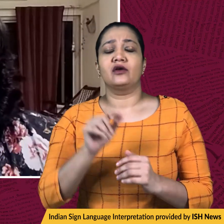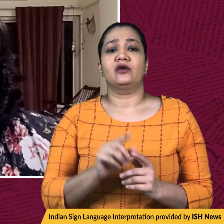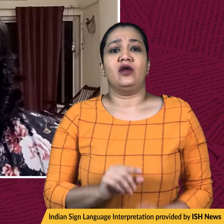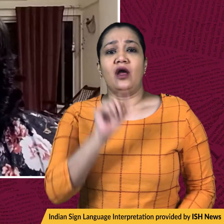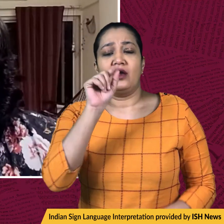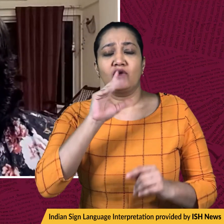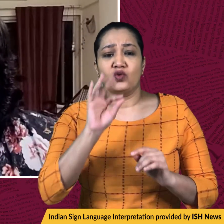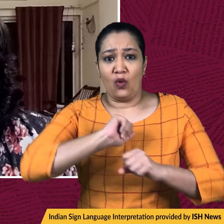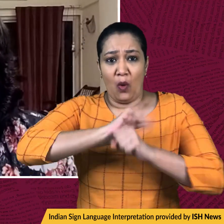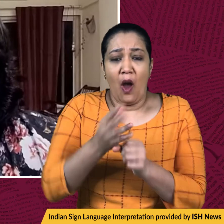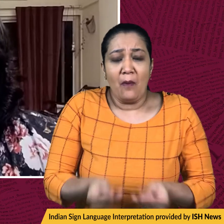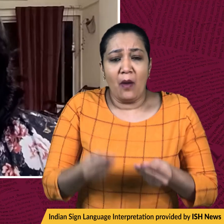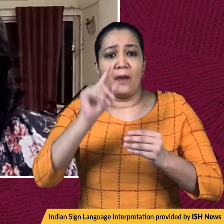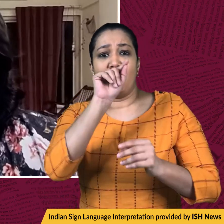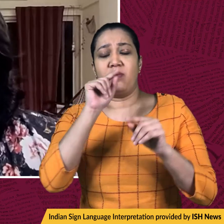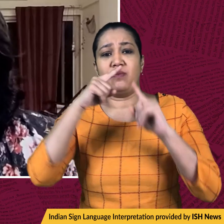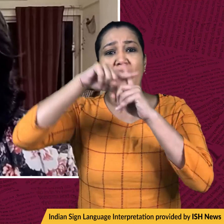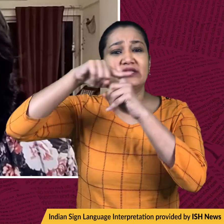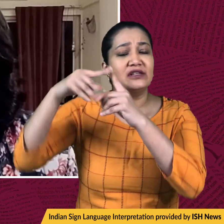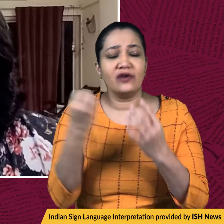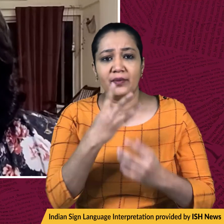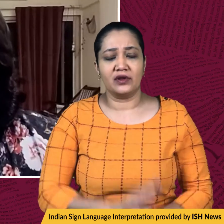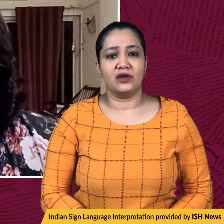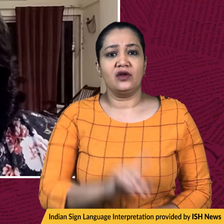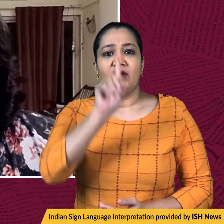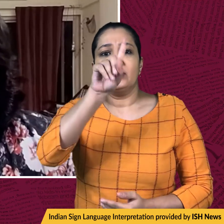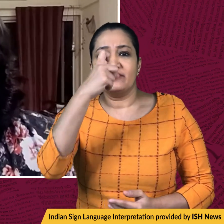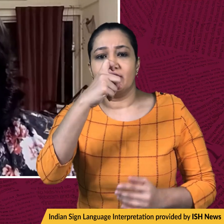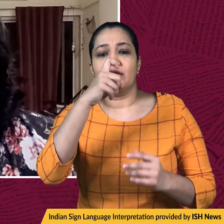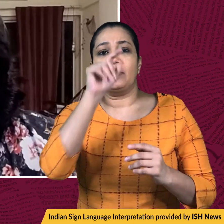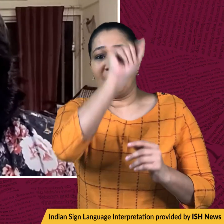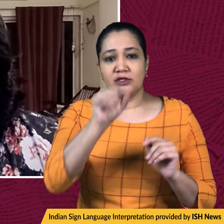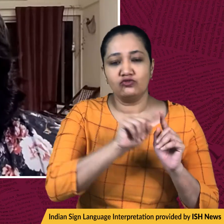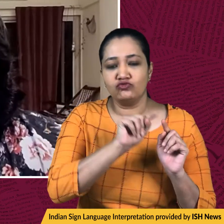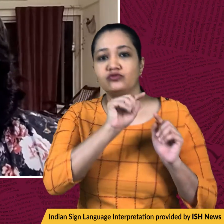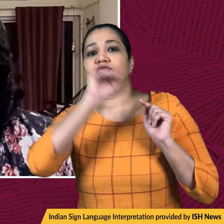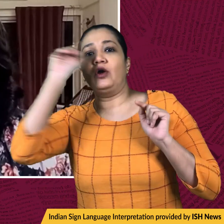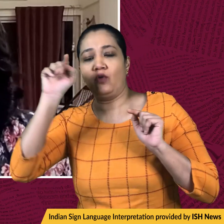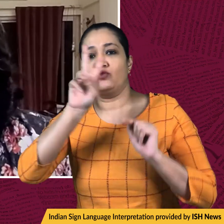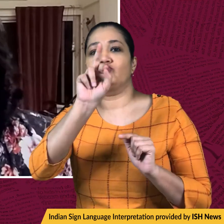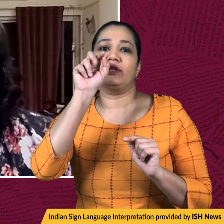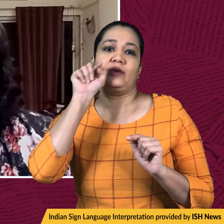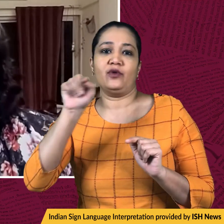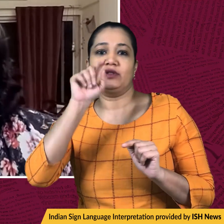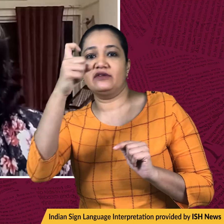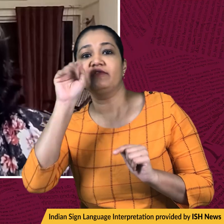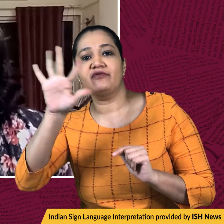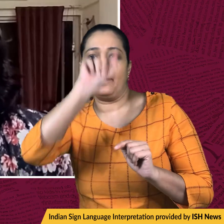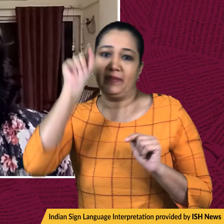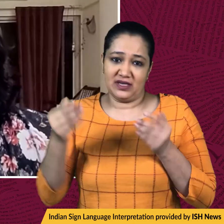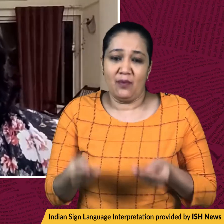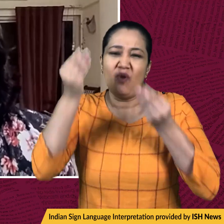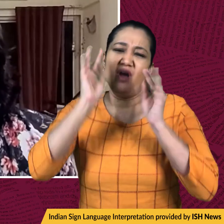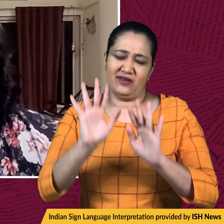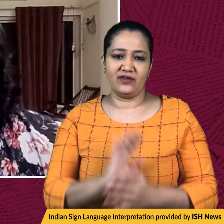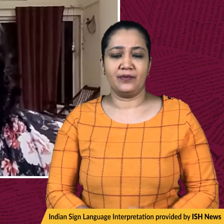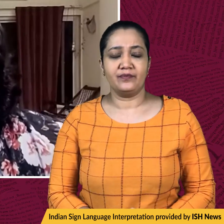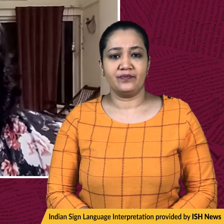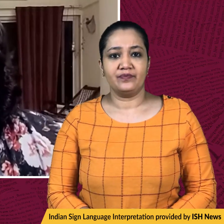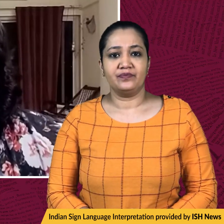positivity rate has actually gone a little higher from over 17% to 20.75%. India's